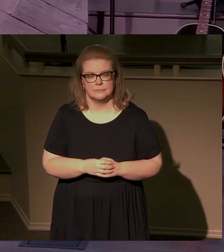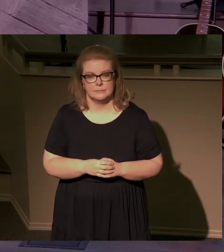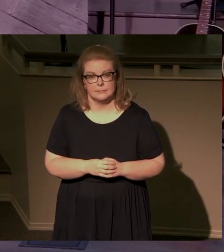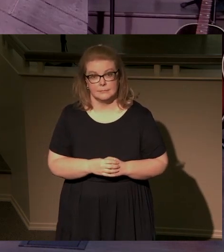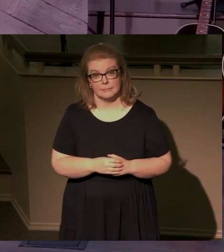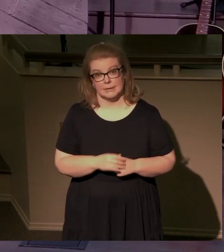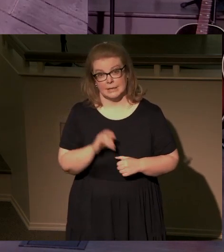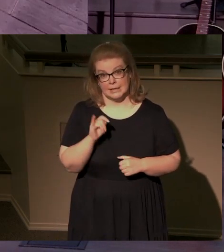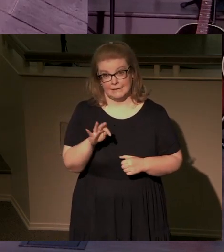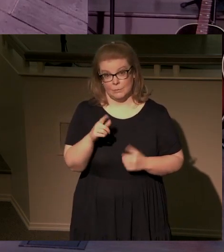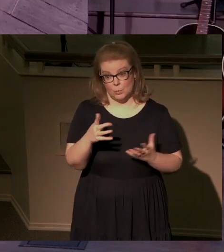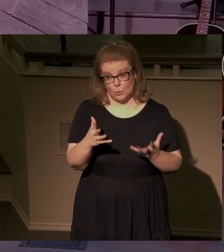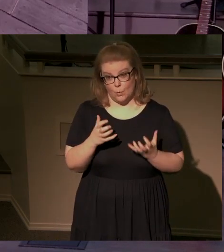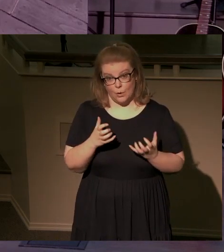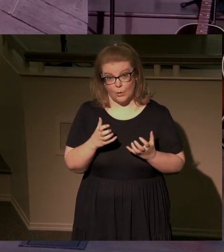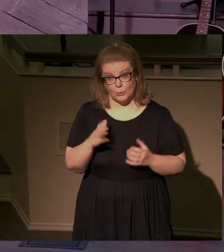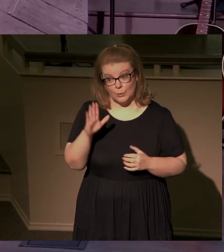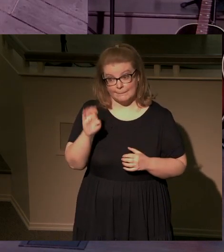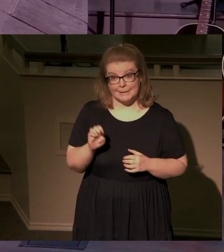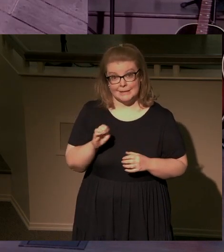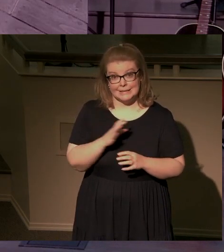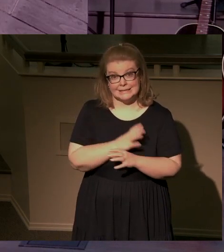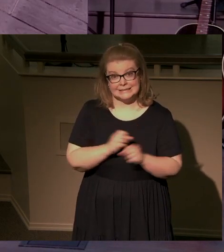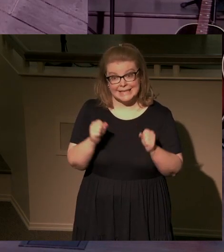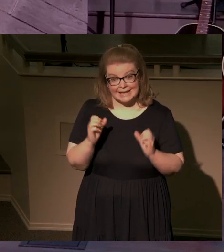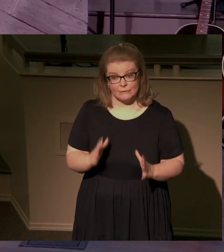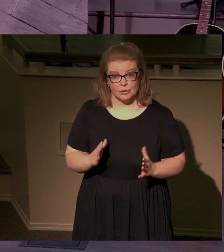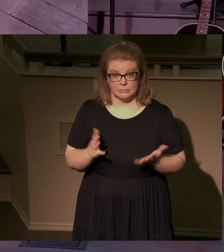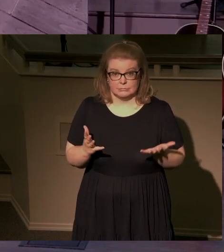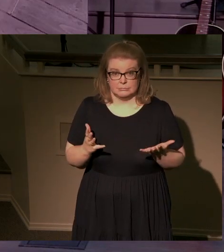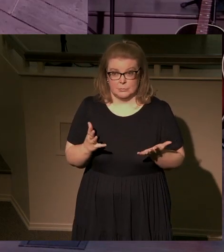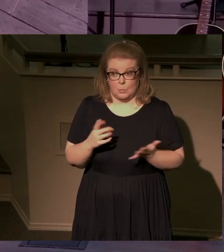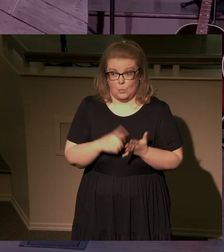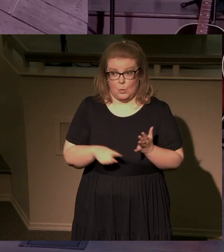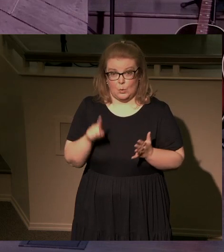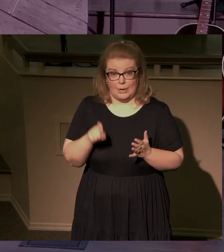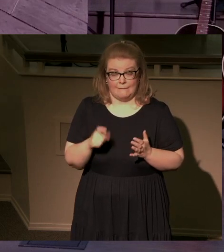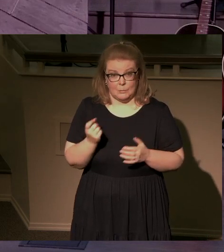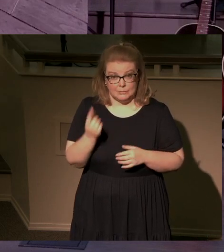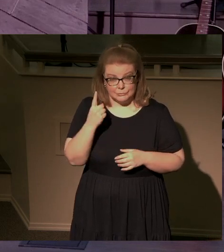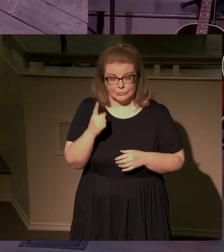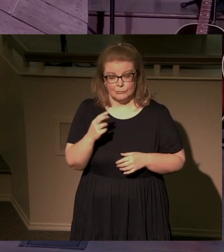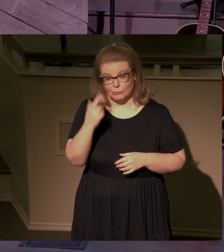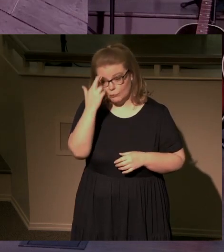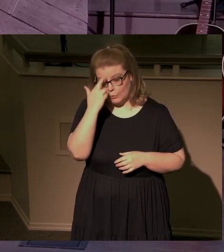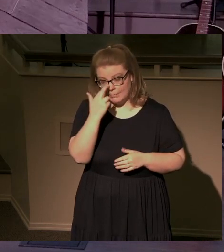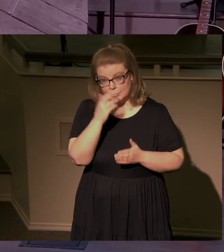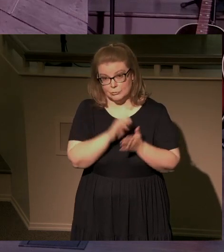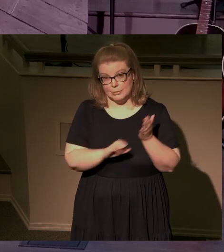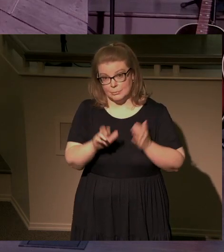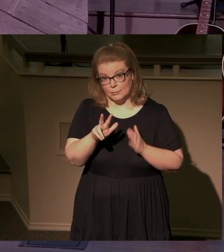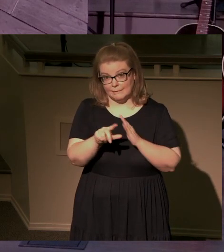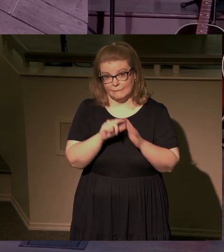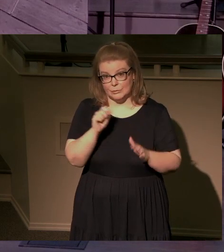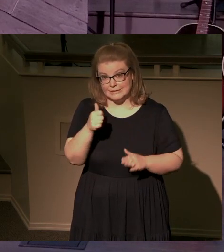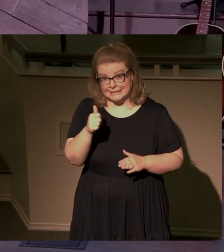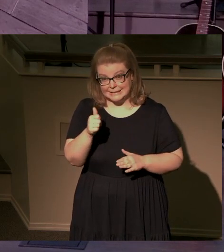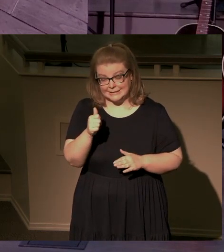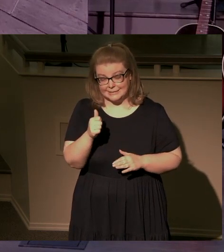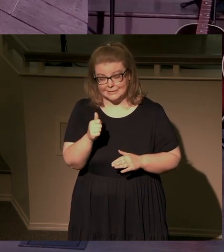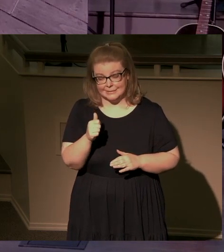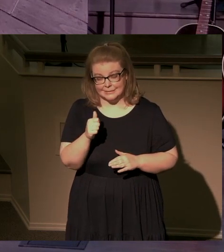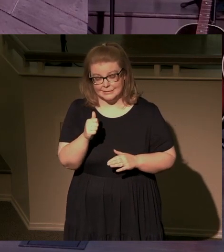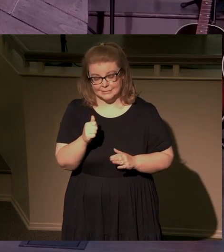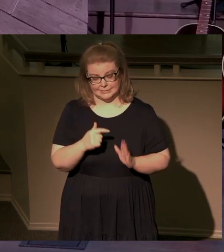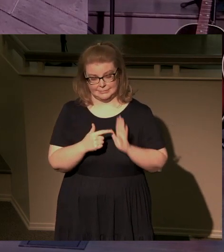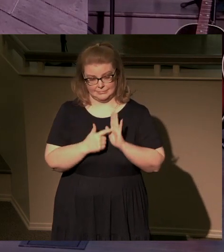If you want to be the Savior, here's what you have to contend with. Romans 3:10 speaks to us a